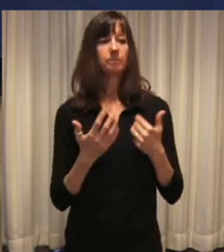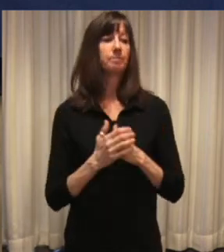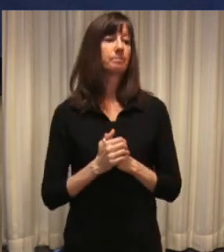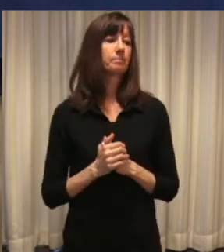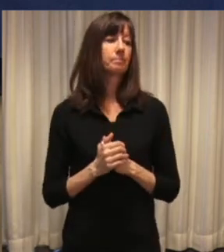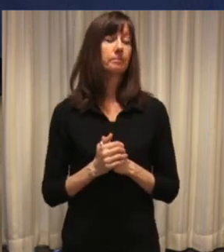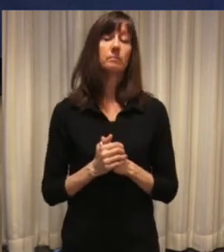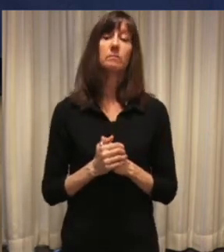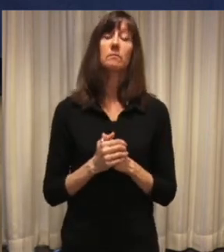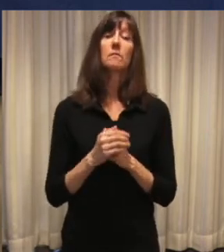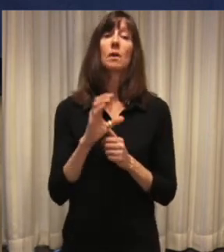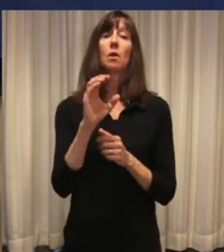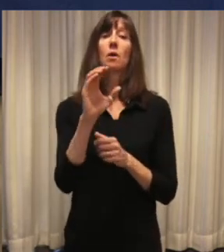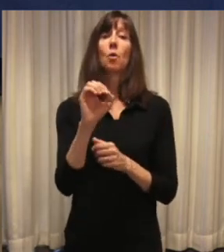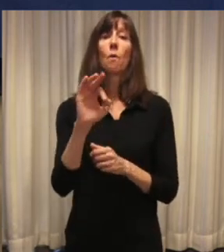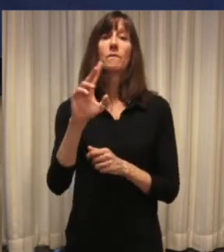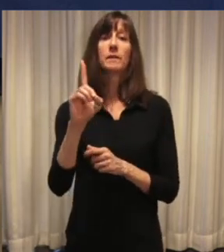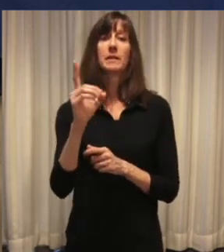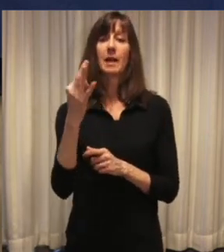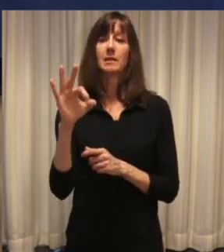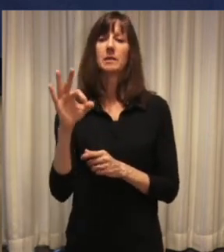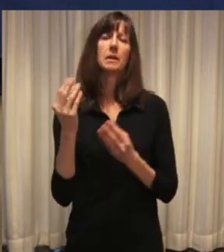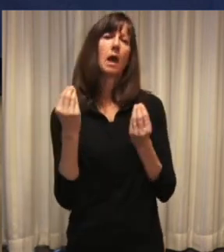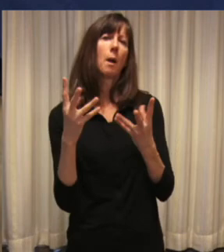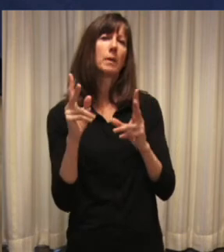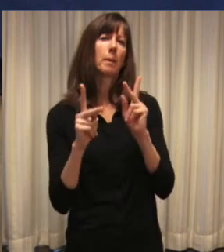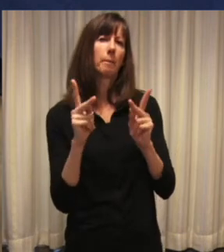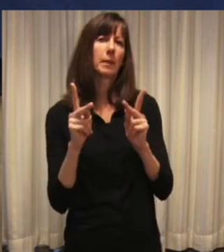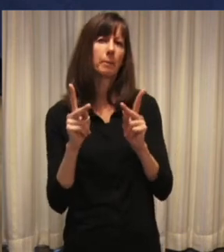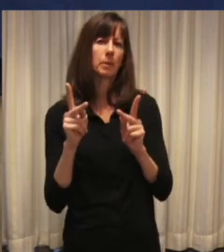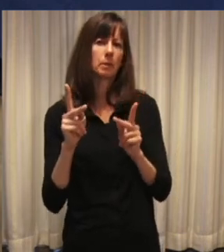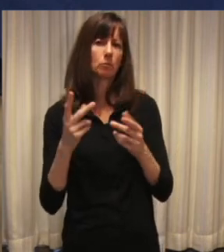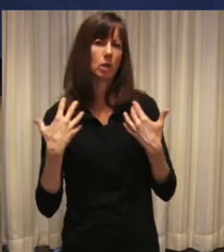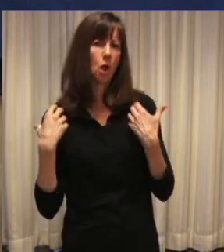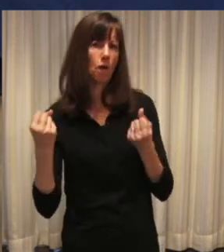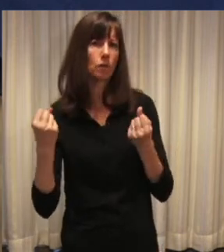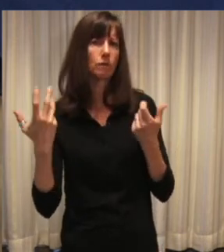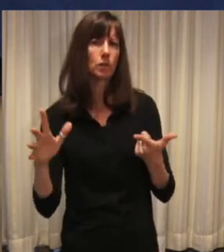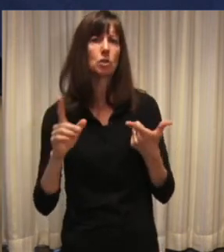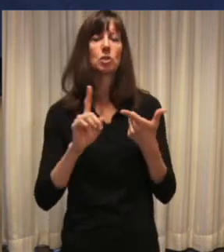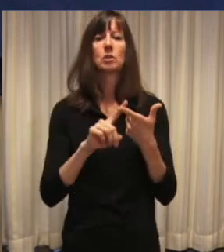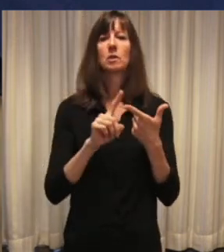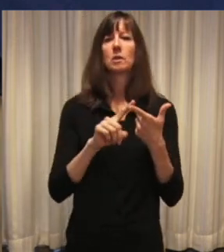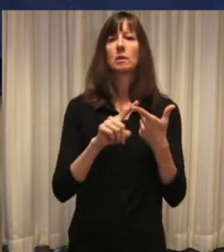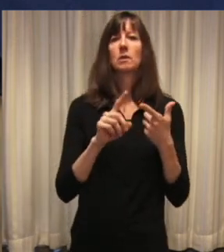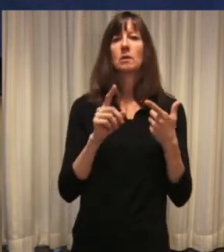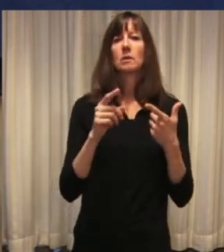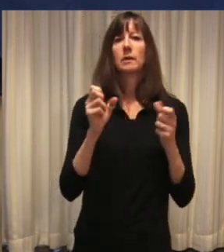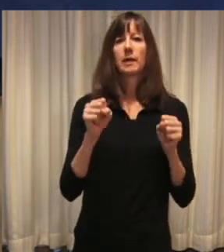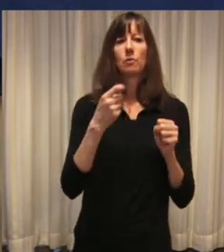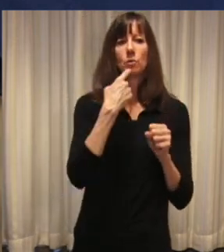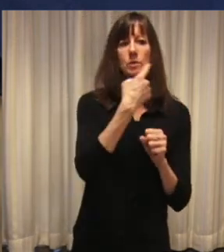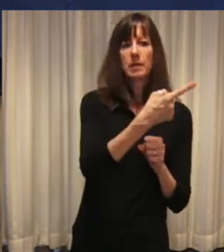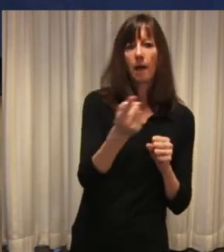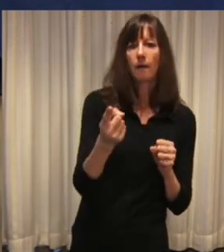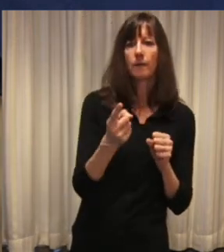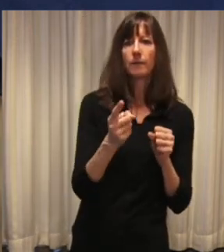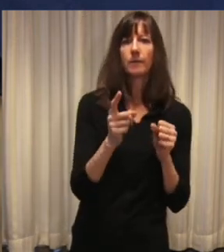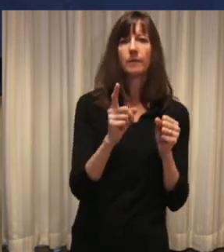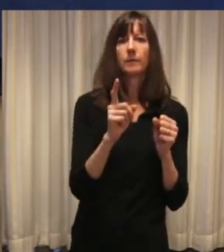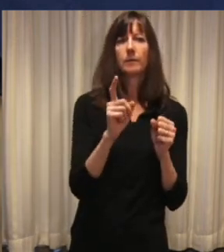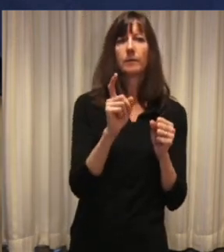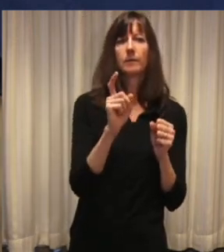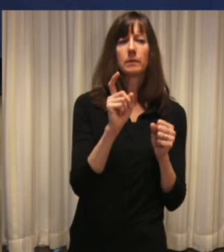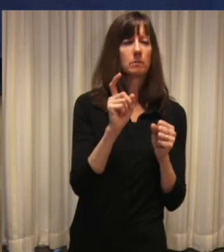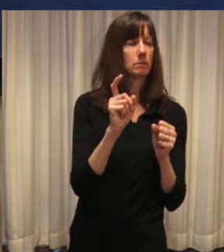recovered? Can you let people know the need for people who have recovered to help with antibodies? Rockefeller University in New York City is working on